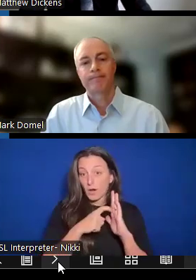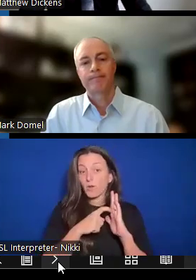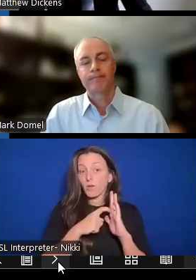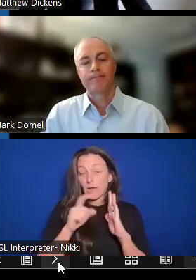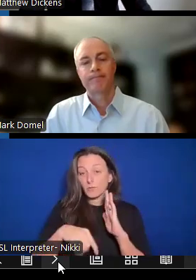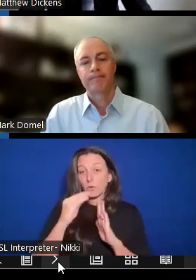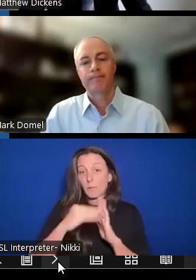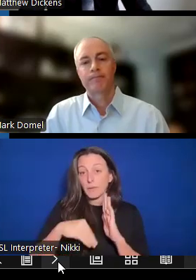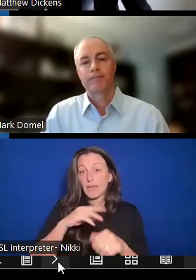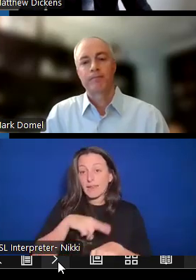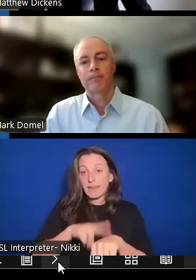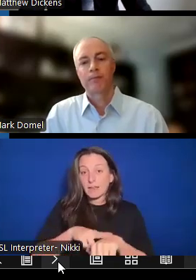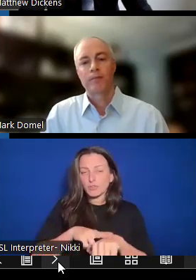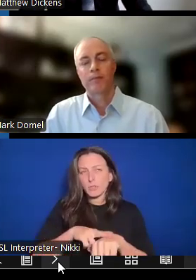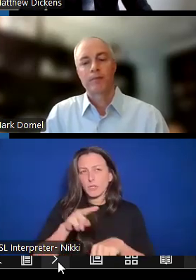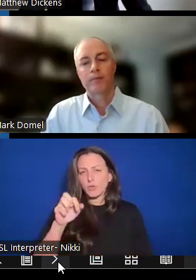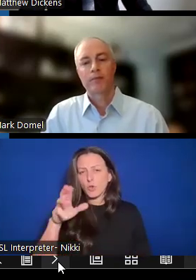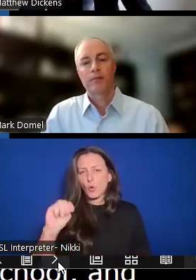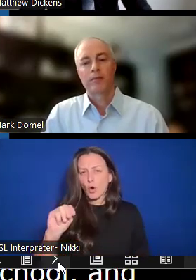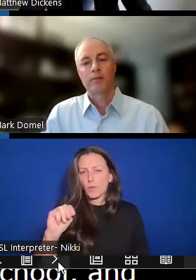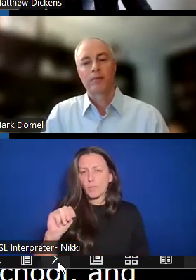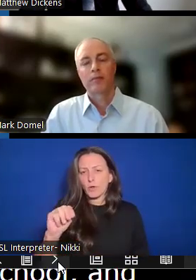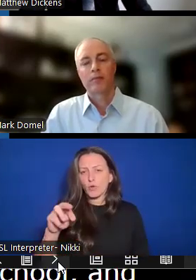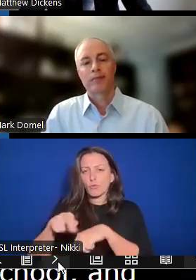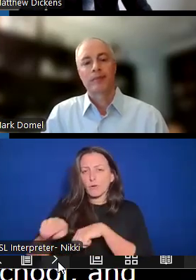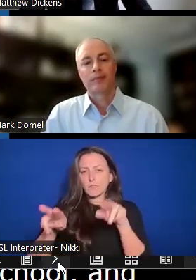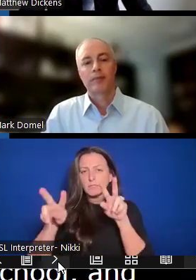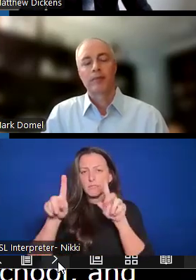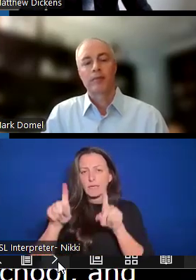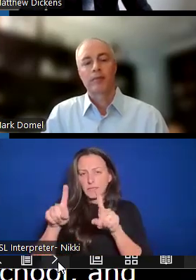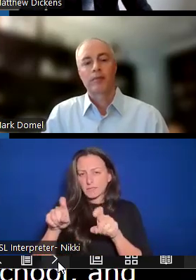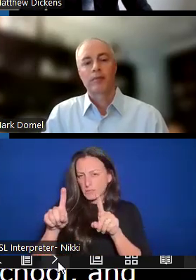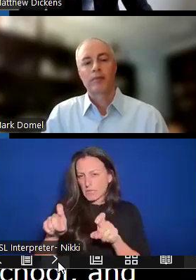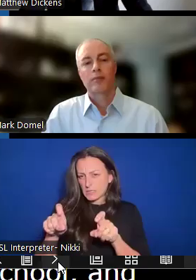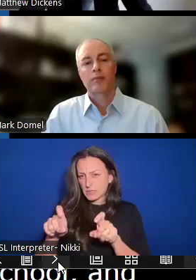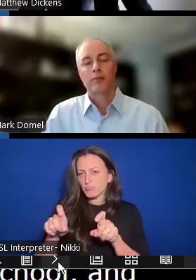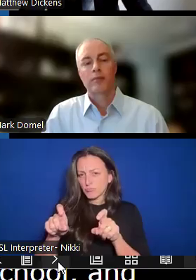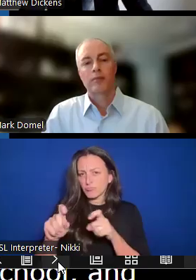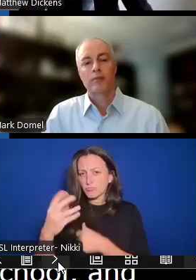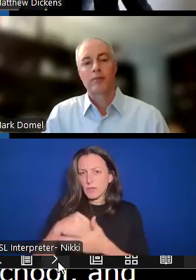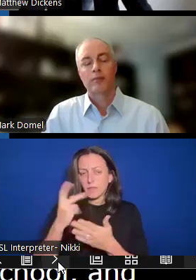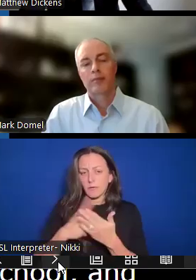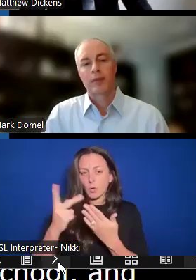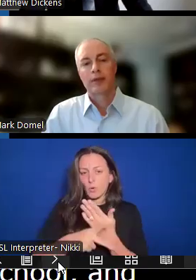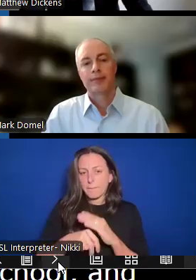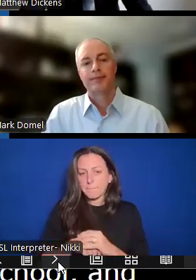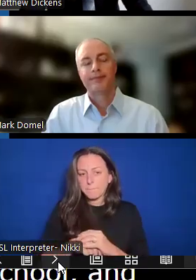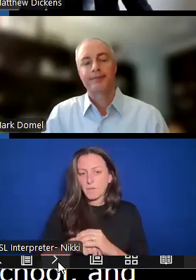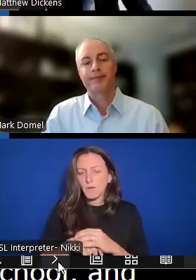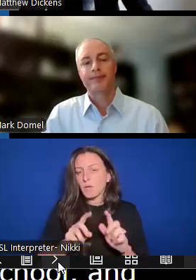complete a nationally norm referenced assessment test as well in the program.